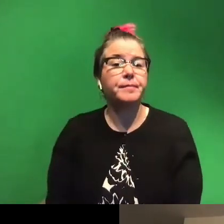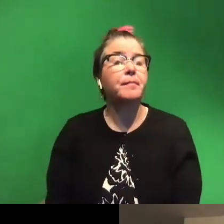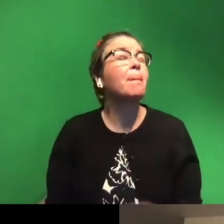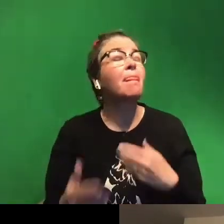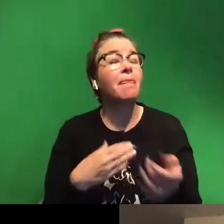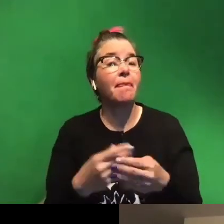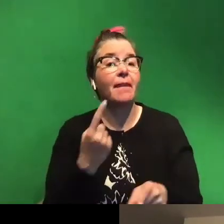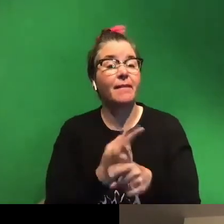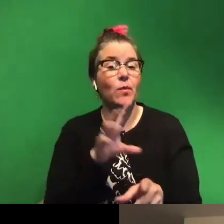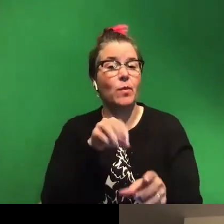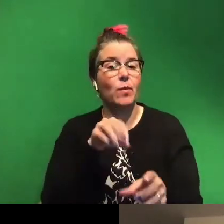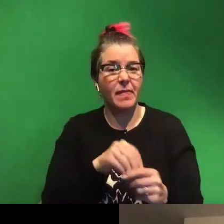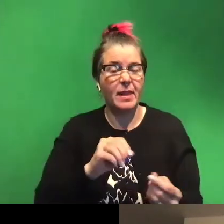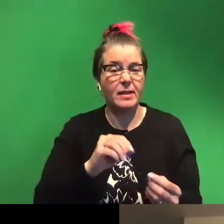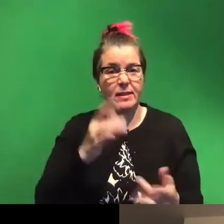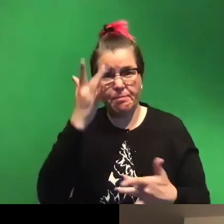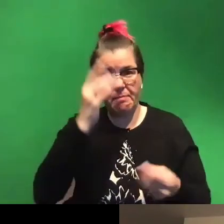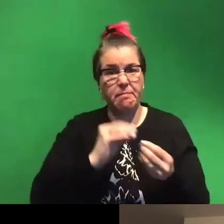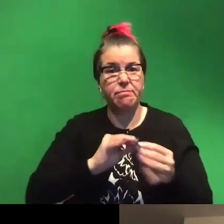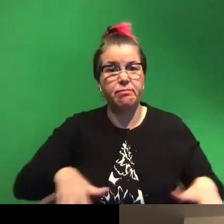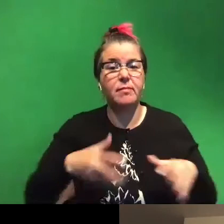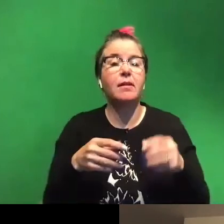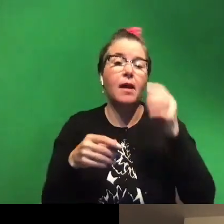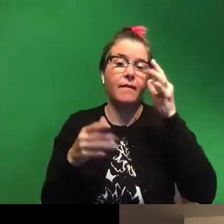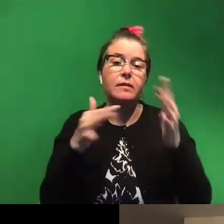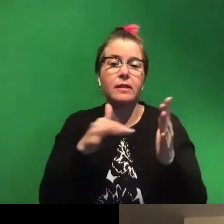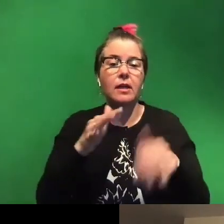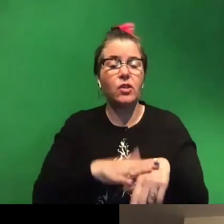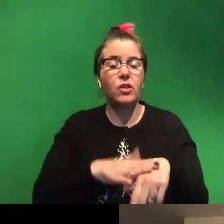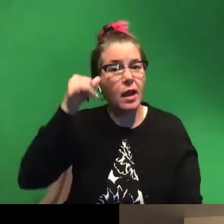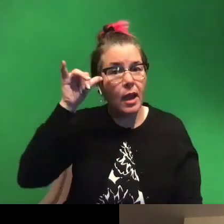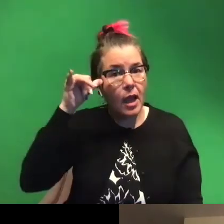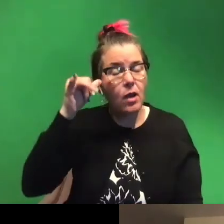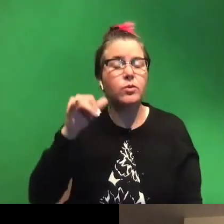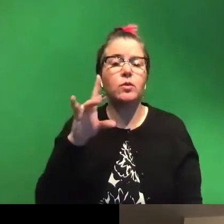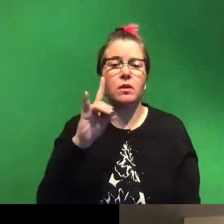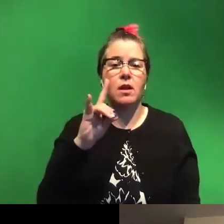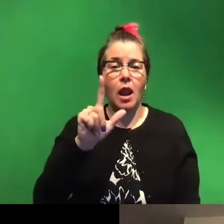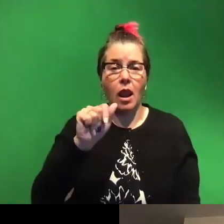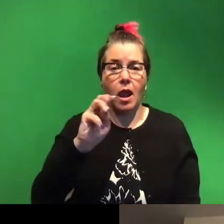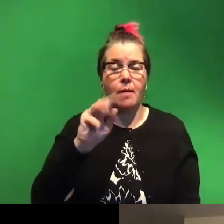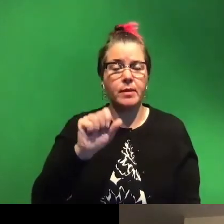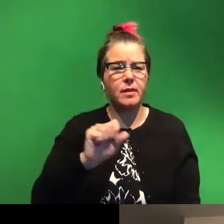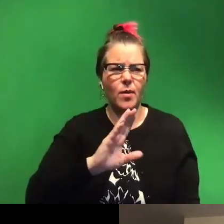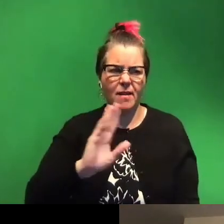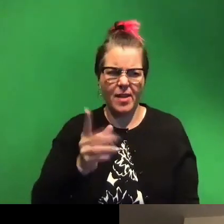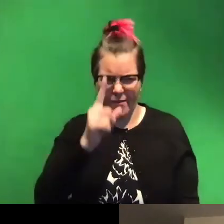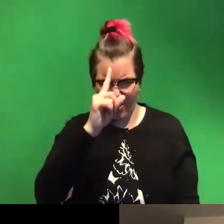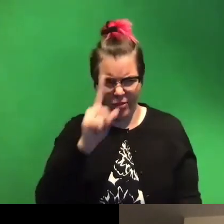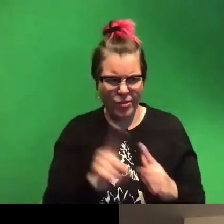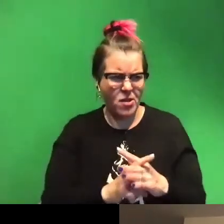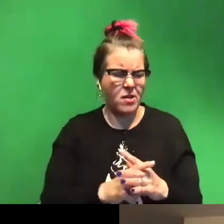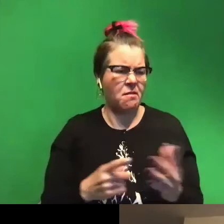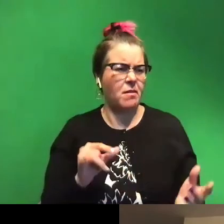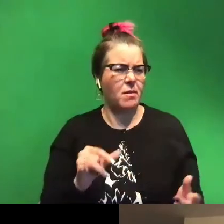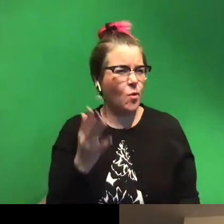within this like pandemic, like I've seen studies on cows or llamas that I would never thought before. Like, why